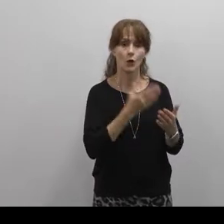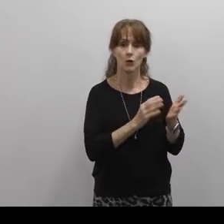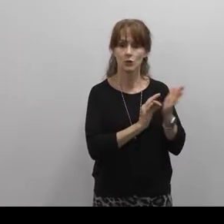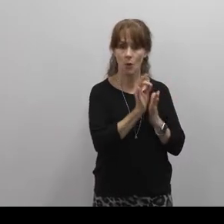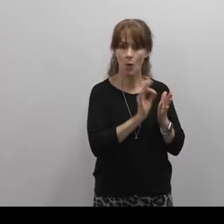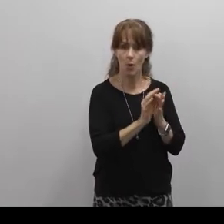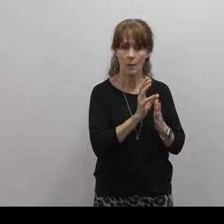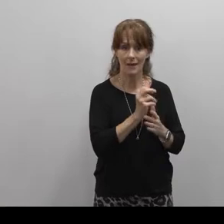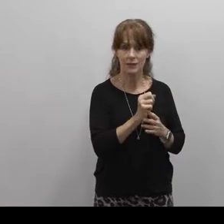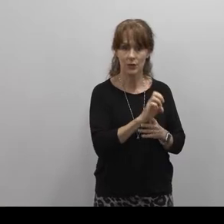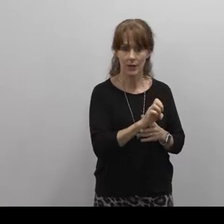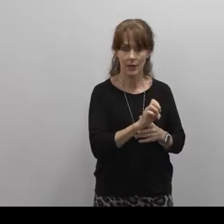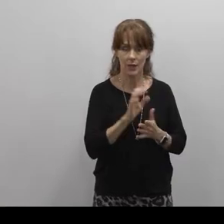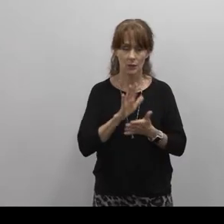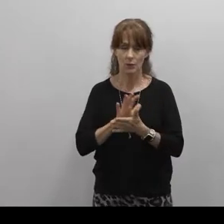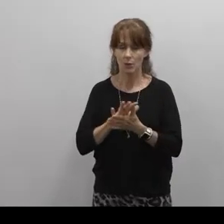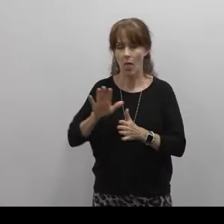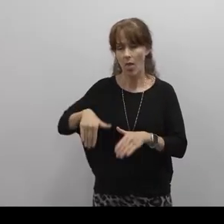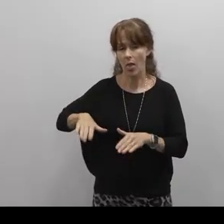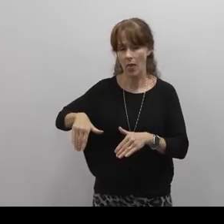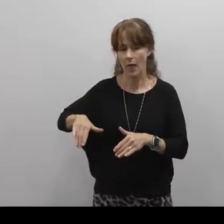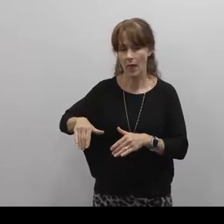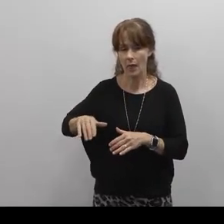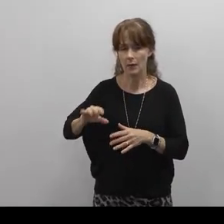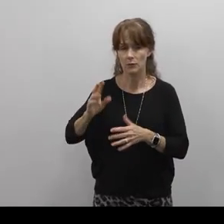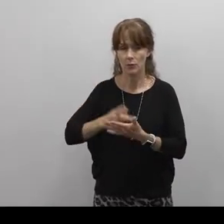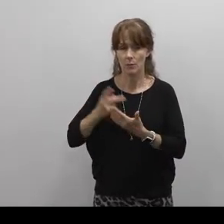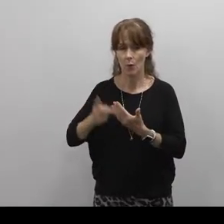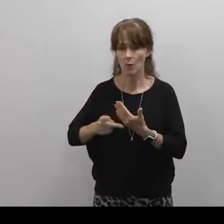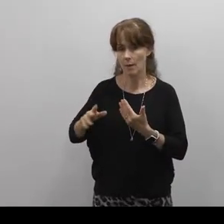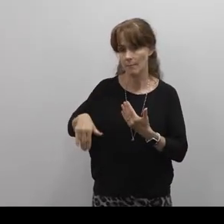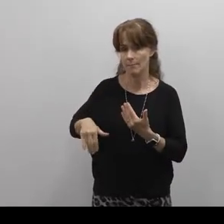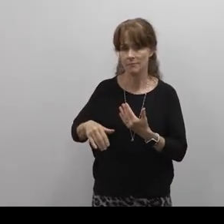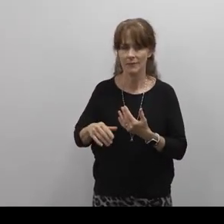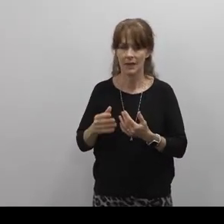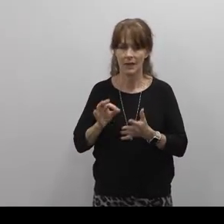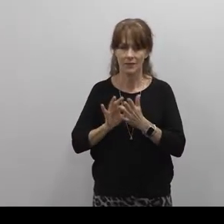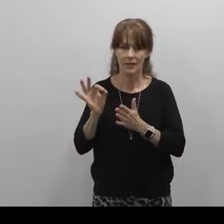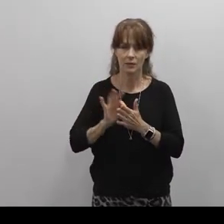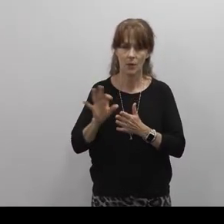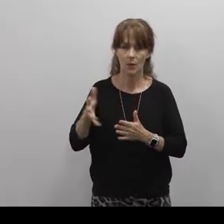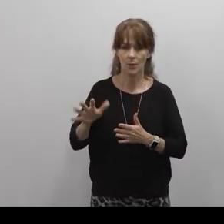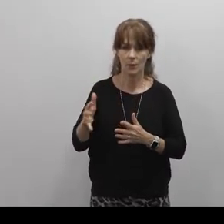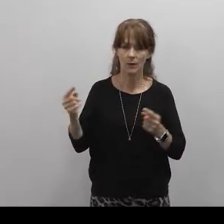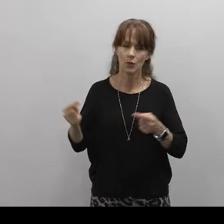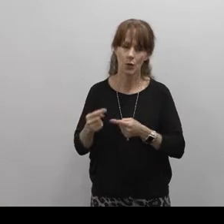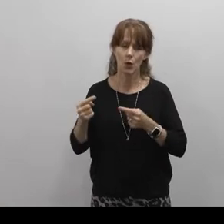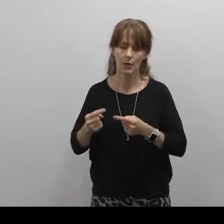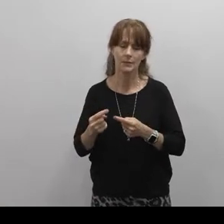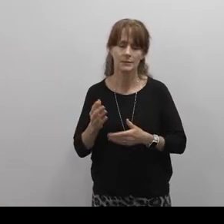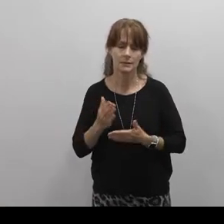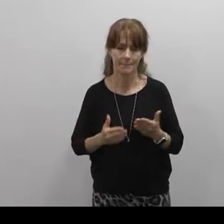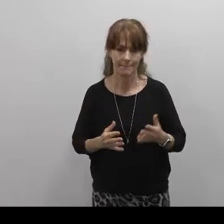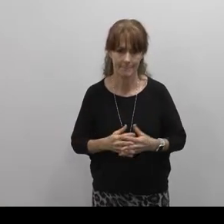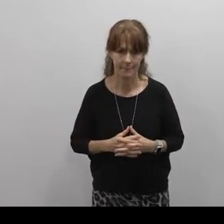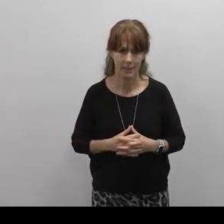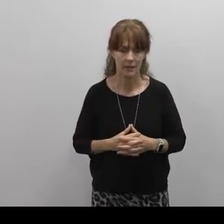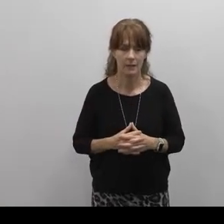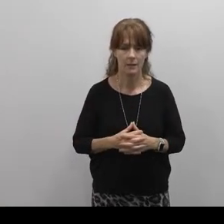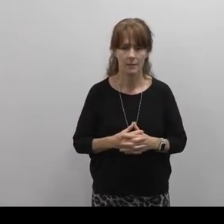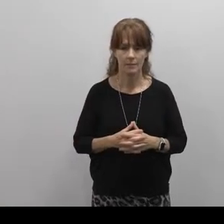score. Perhaps the schools where we've yet to get to our Measure E program are going to have a score that's hurting a little bit. And